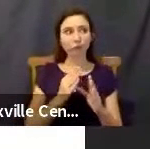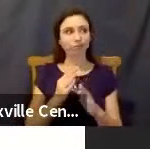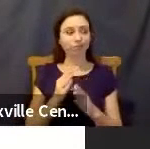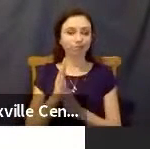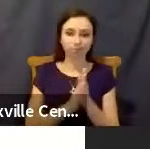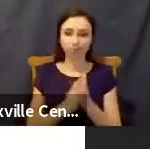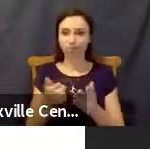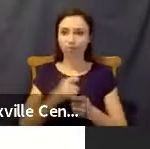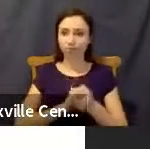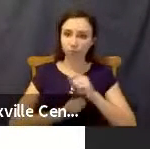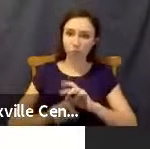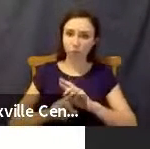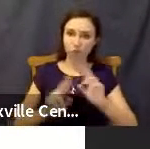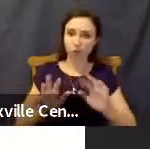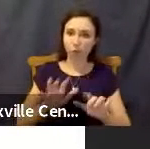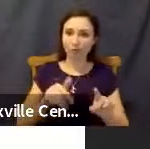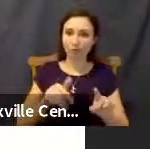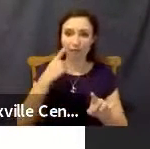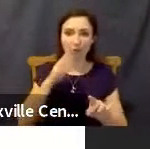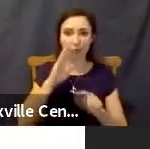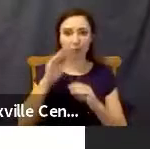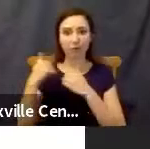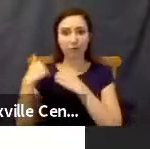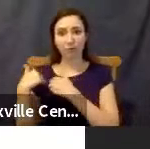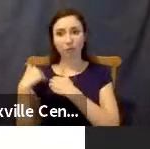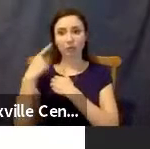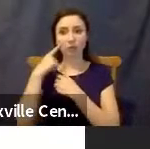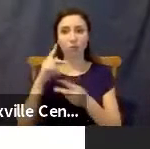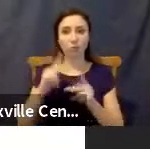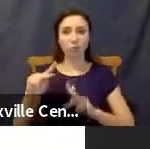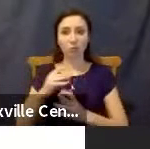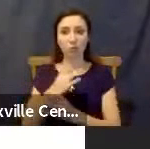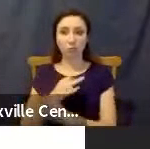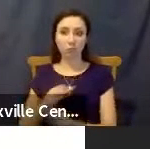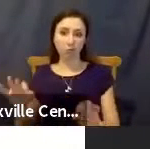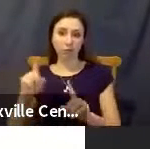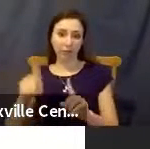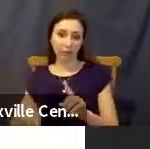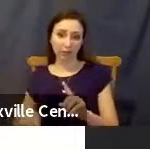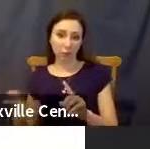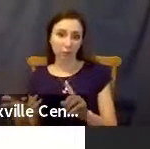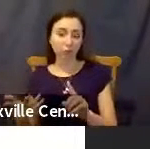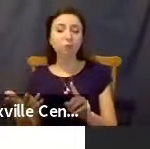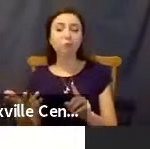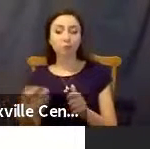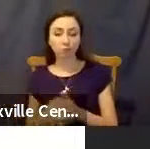it would fall to those of us who can do those things for free. Our